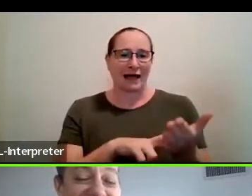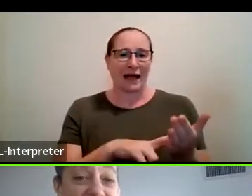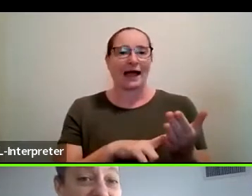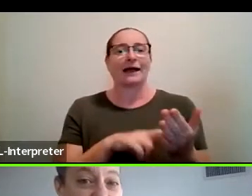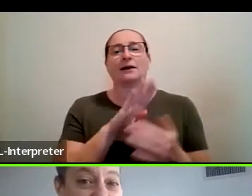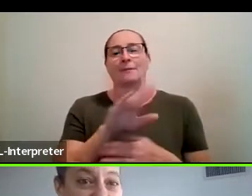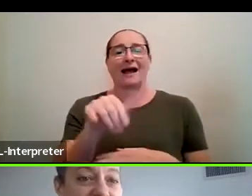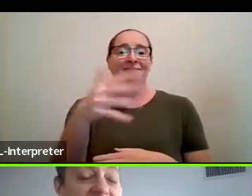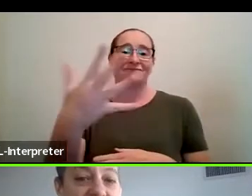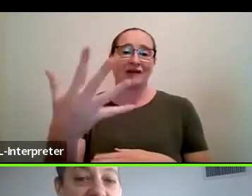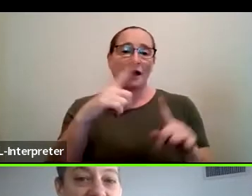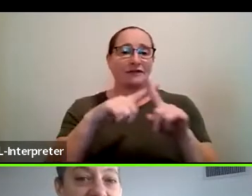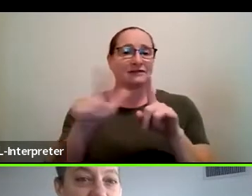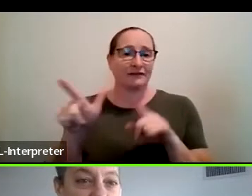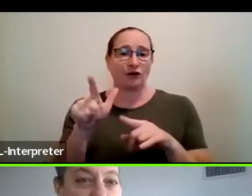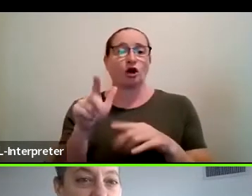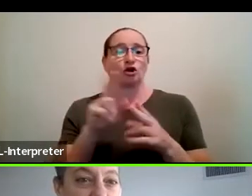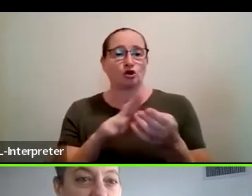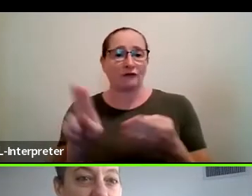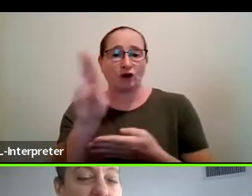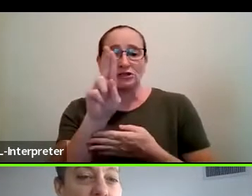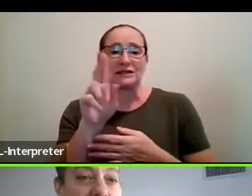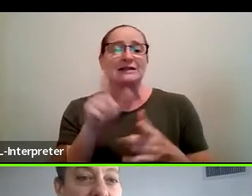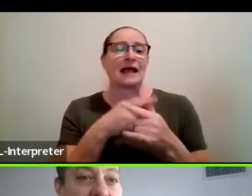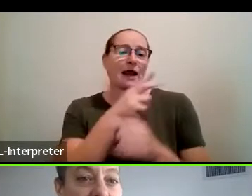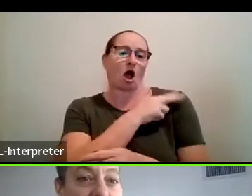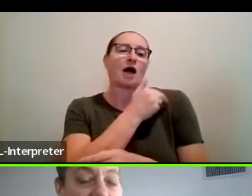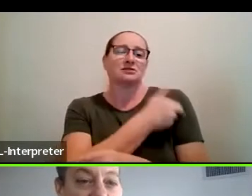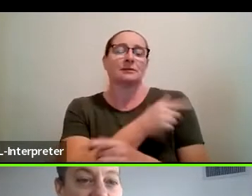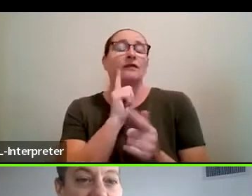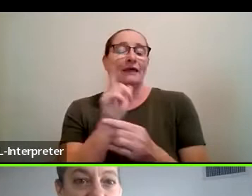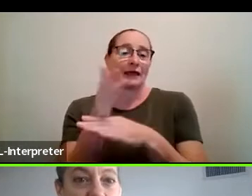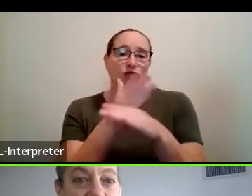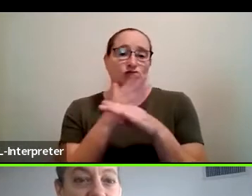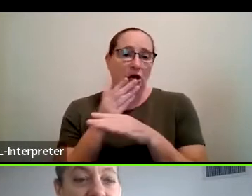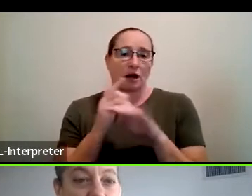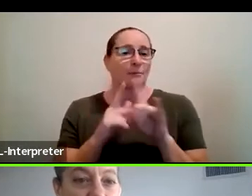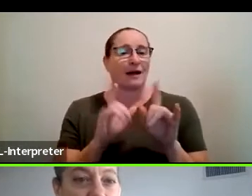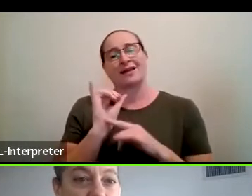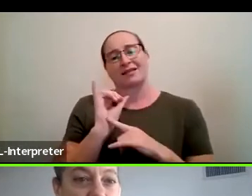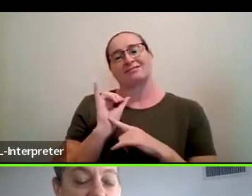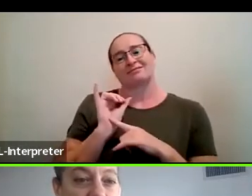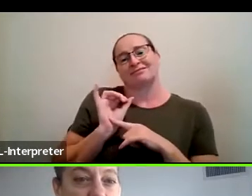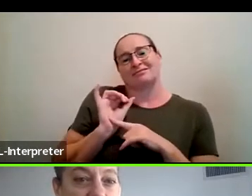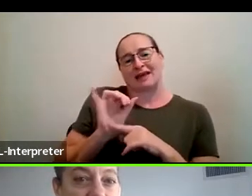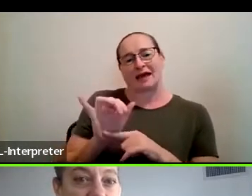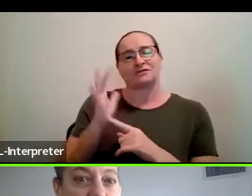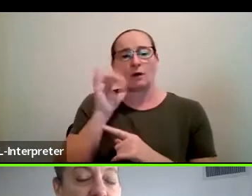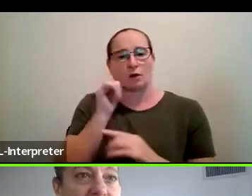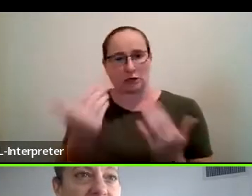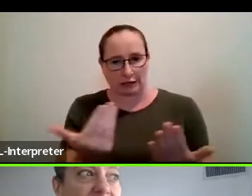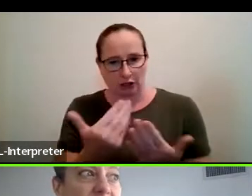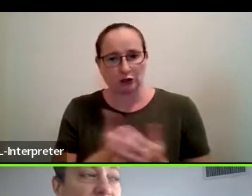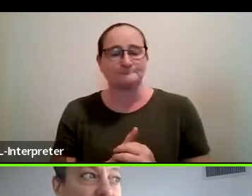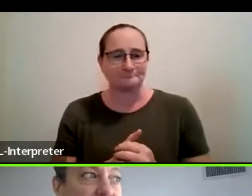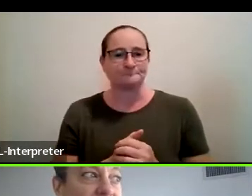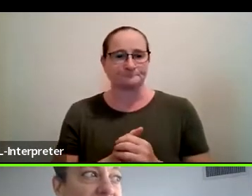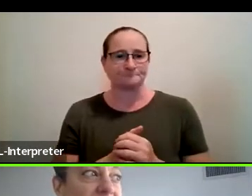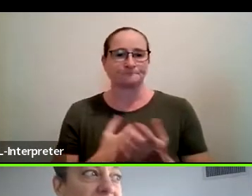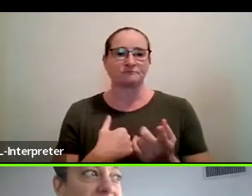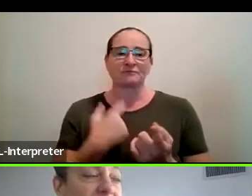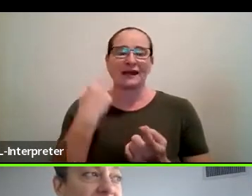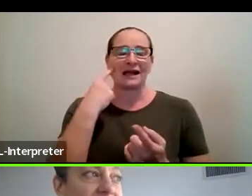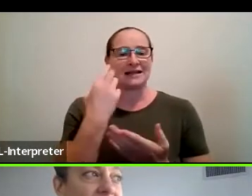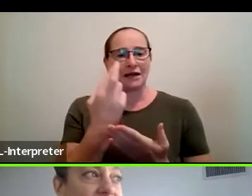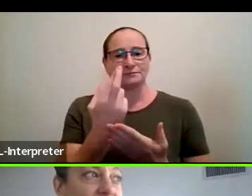universities and a hospital that they can then share with people. But that's what we hear quite often. So I would say it's